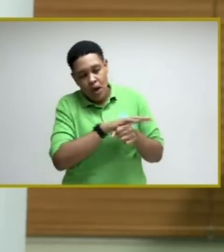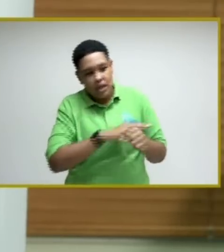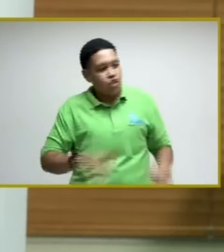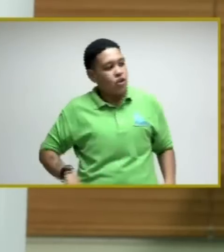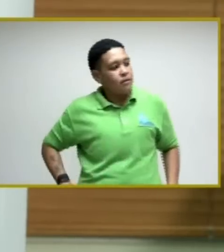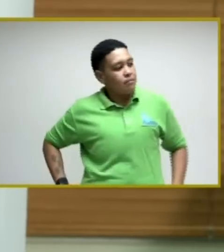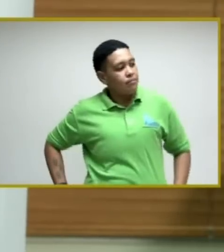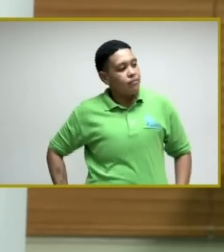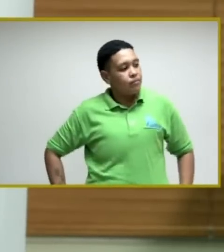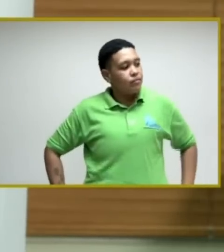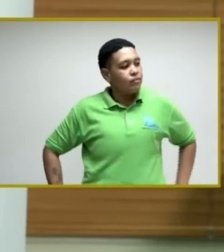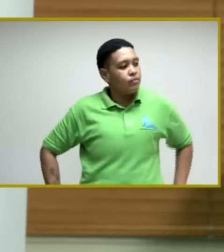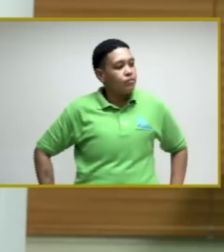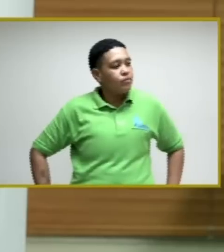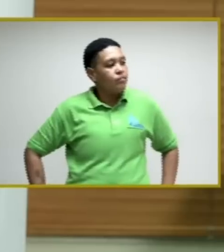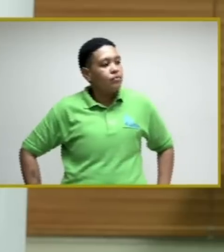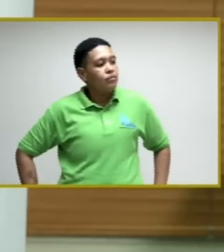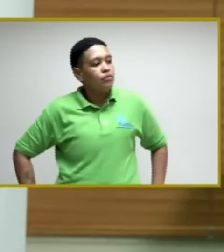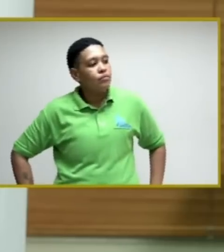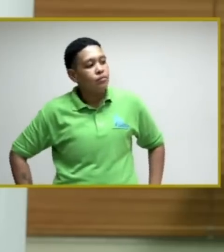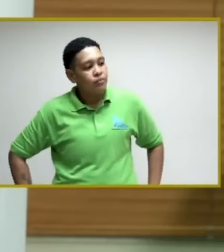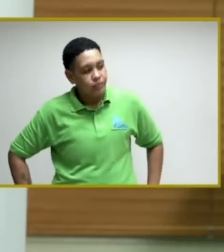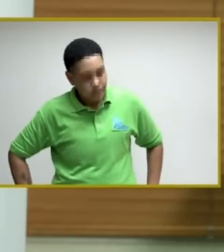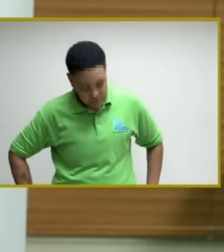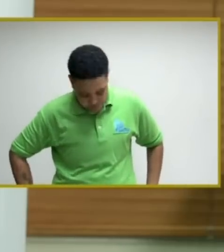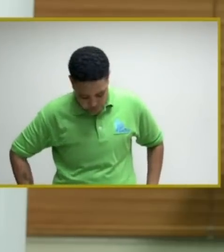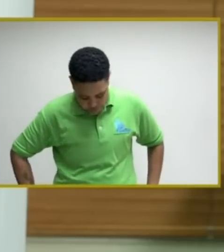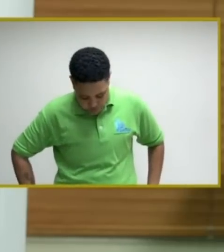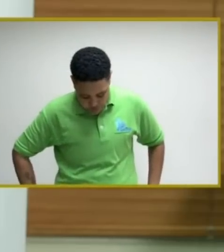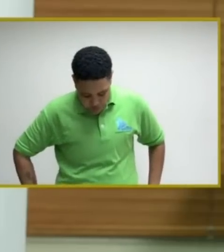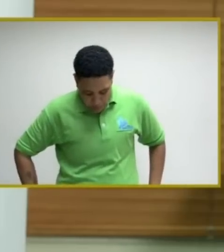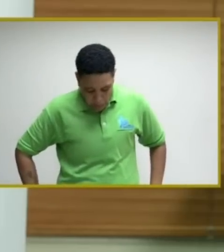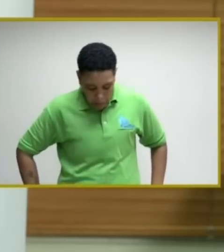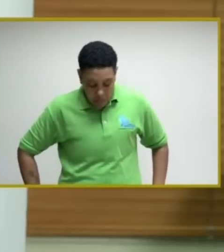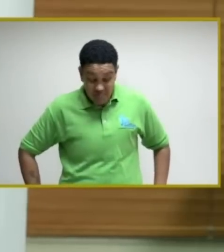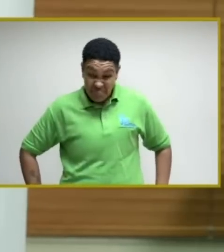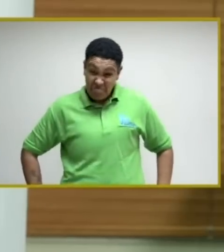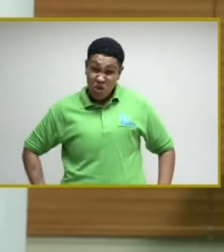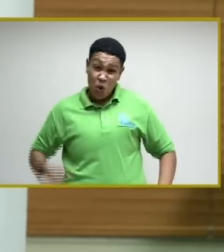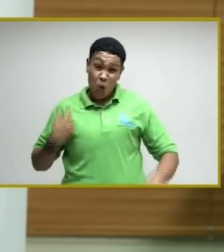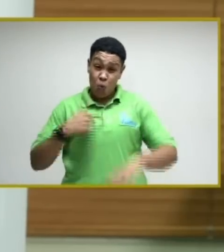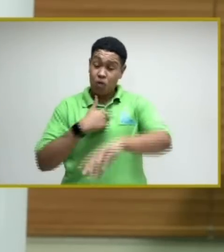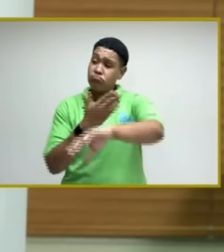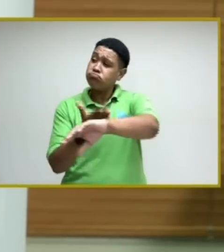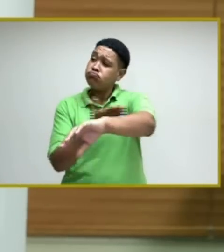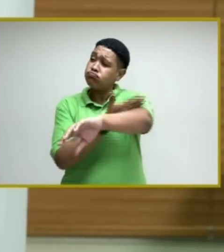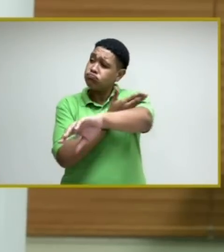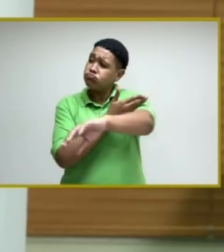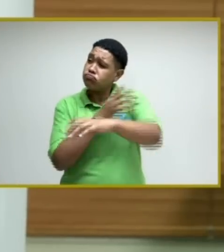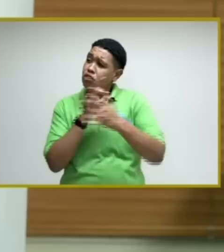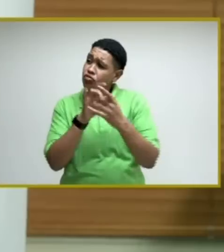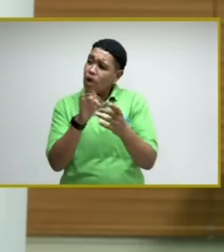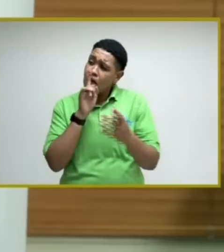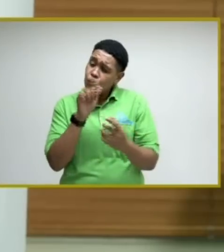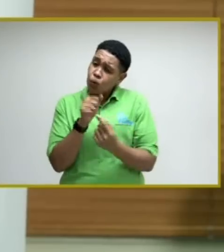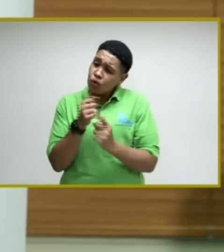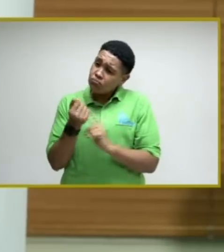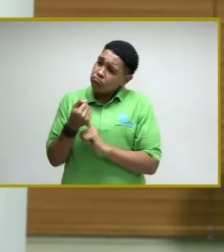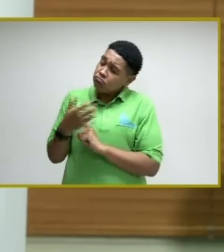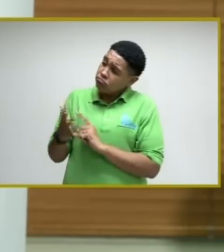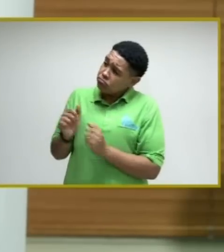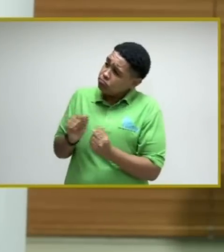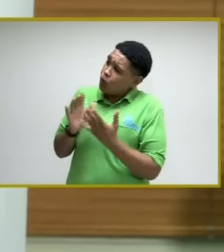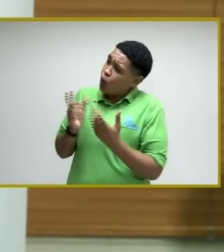are making progress in terms of the expansion of the approach, and with the team coming